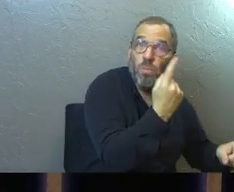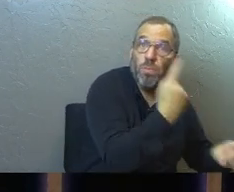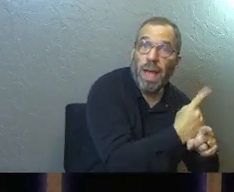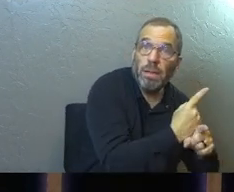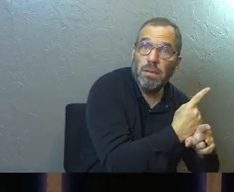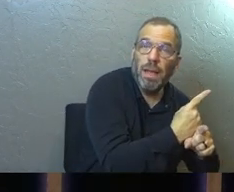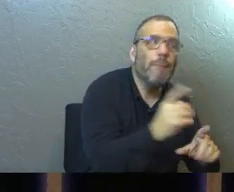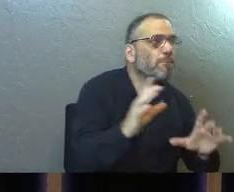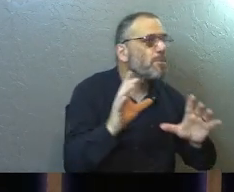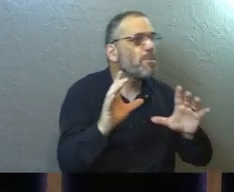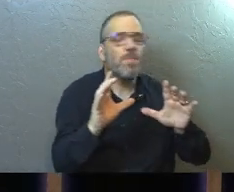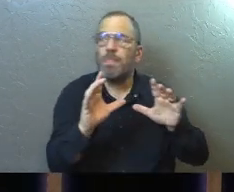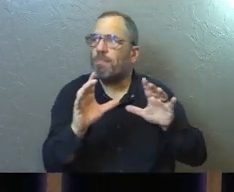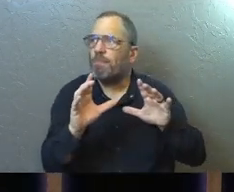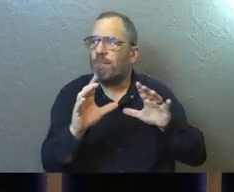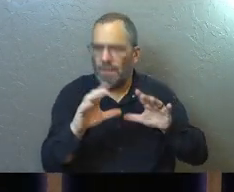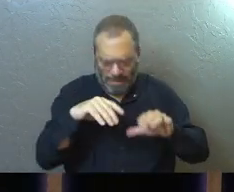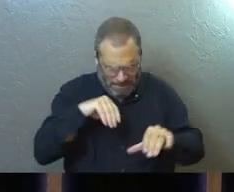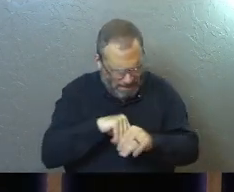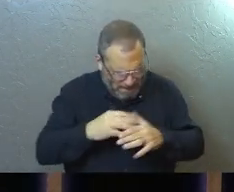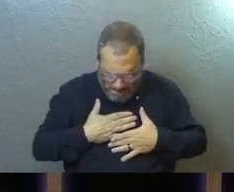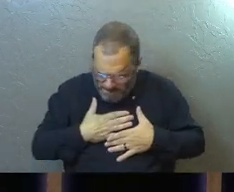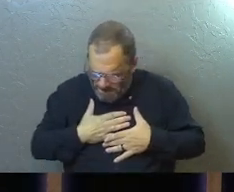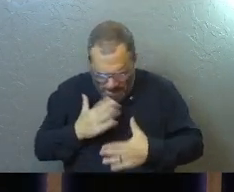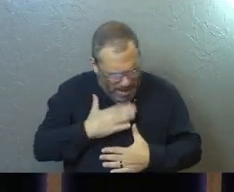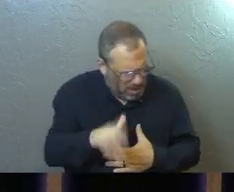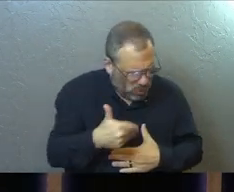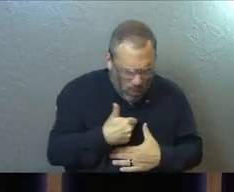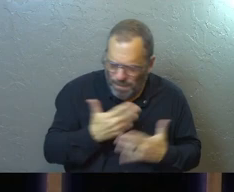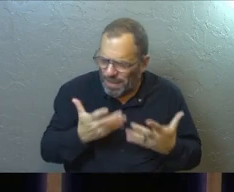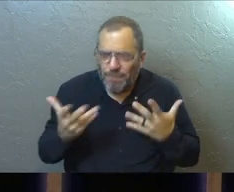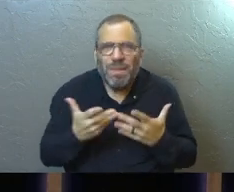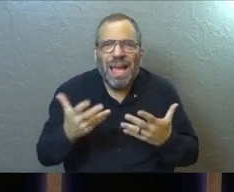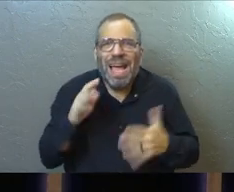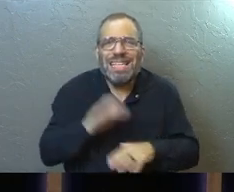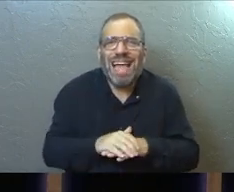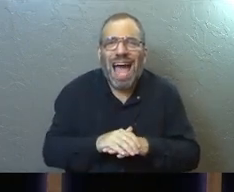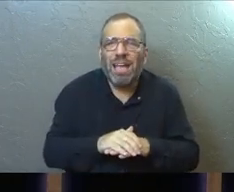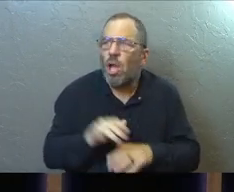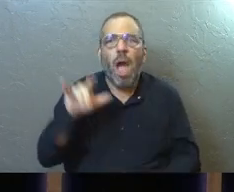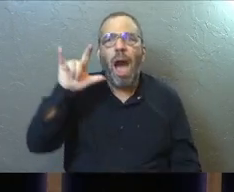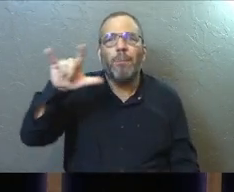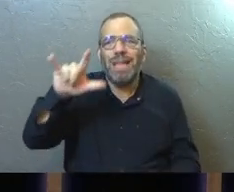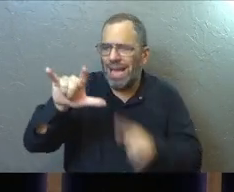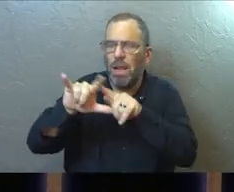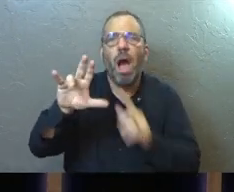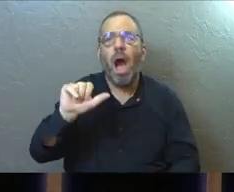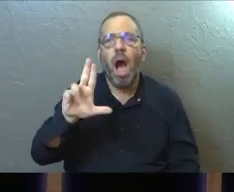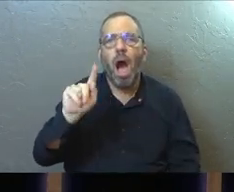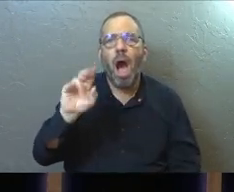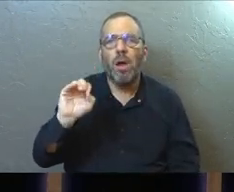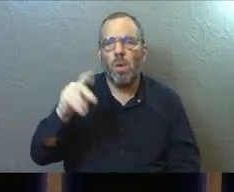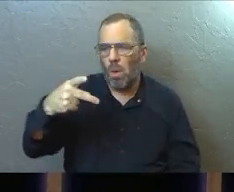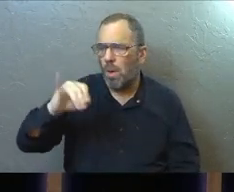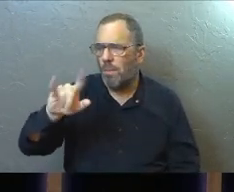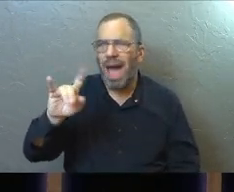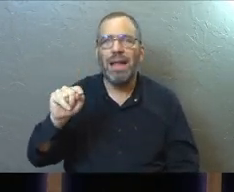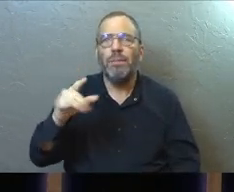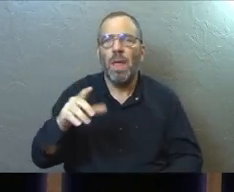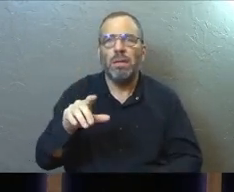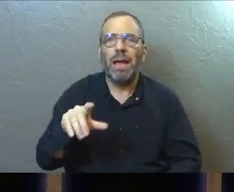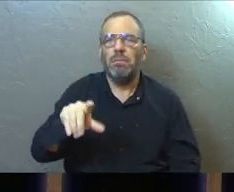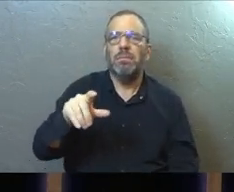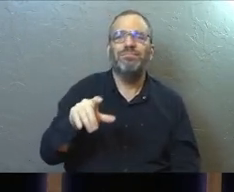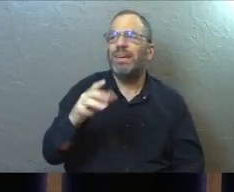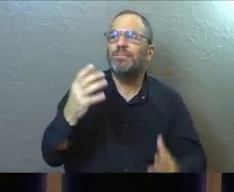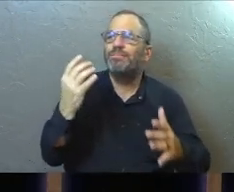yes? It's like there's something inside of us, like in our soul, it's like an autopilot. I heard a pastor say one time that like if say